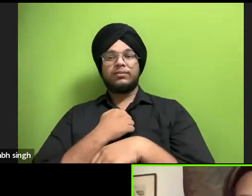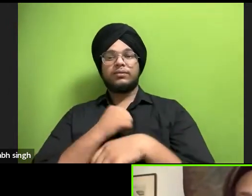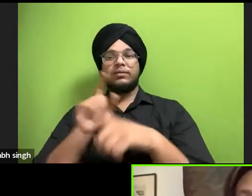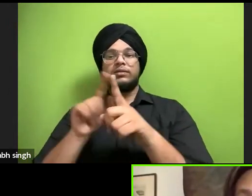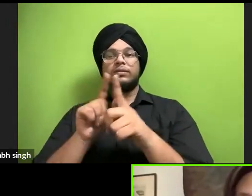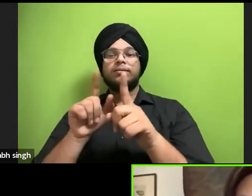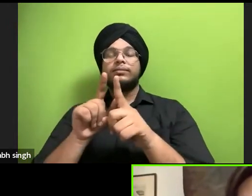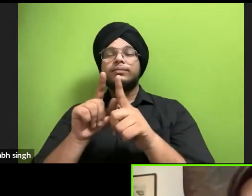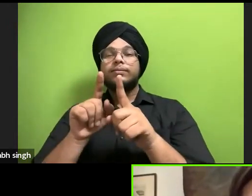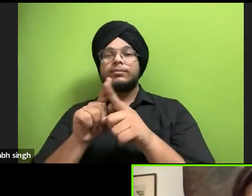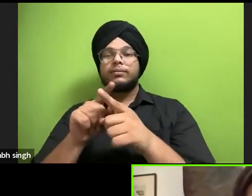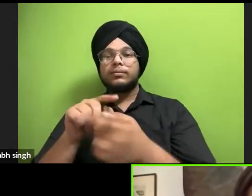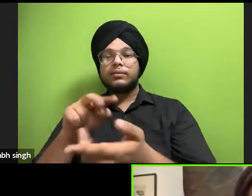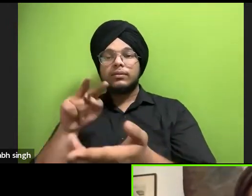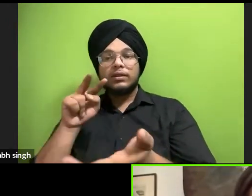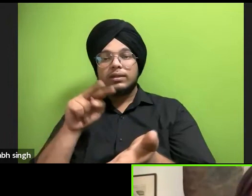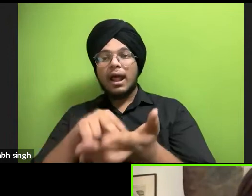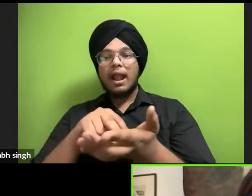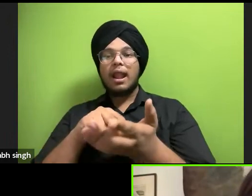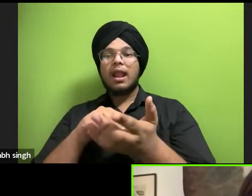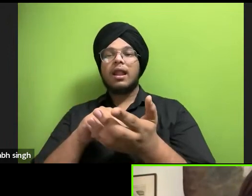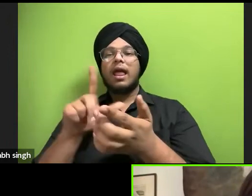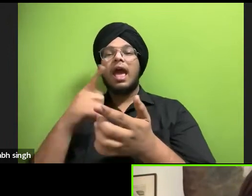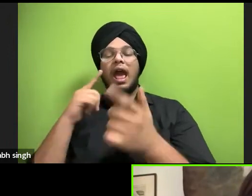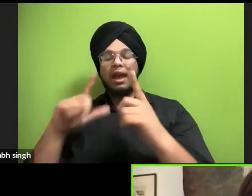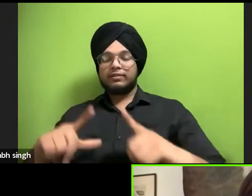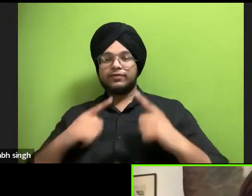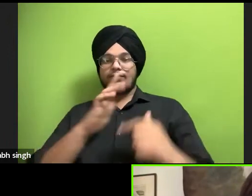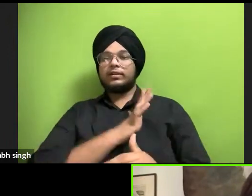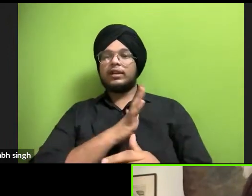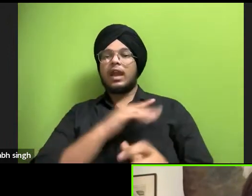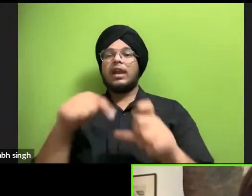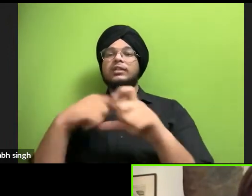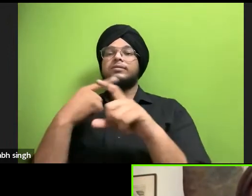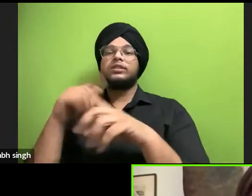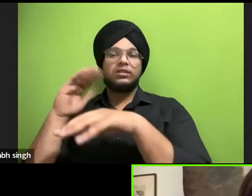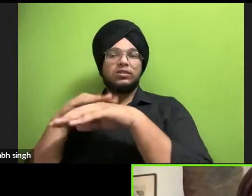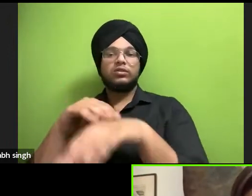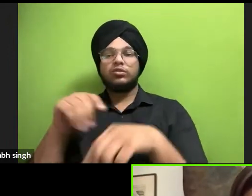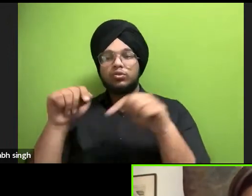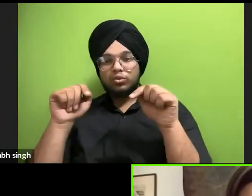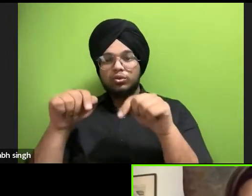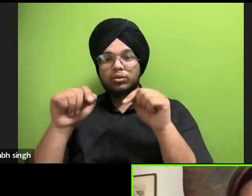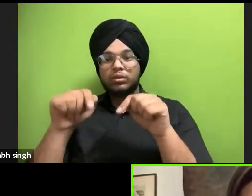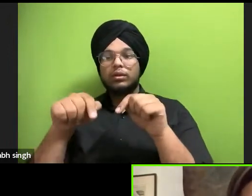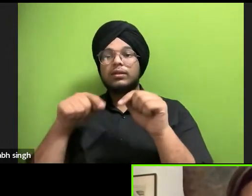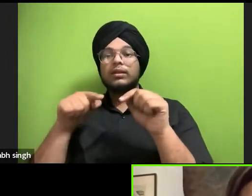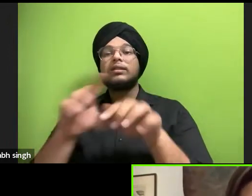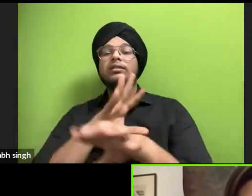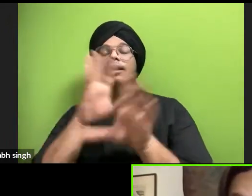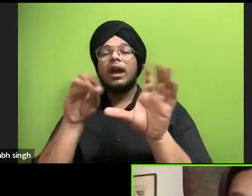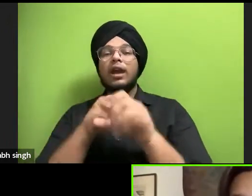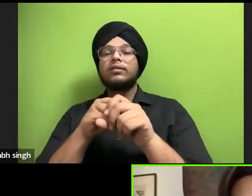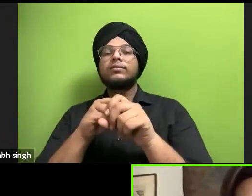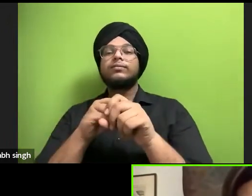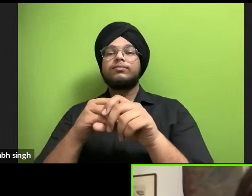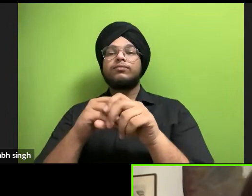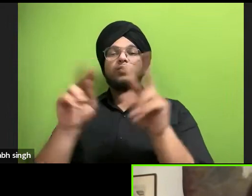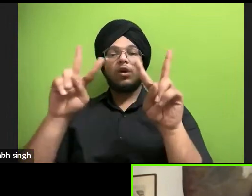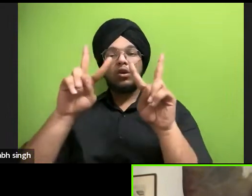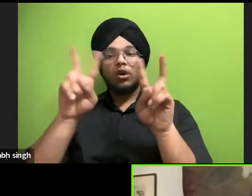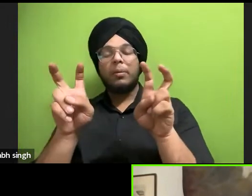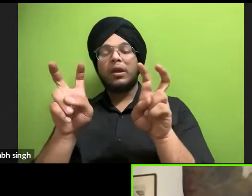understanding of our lived experience today. So this is the context in which M+ is born.